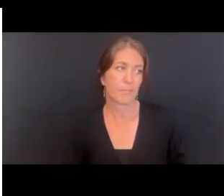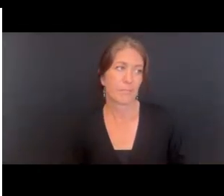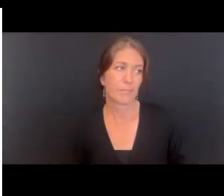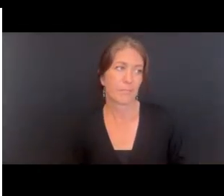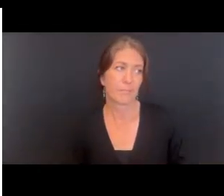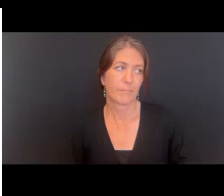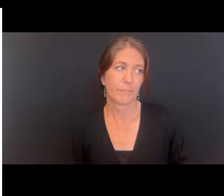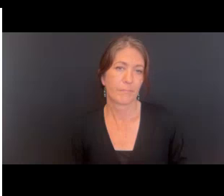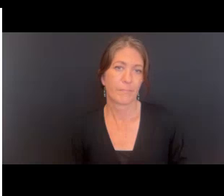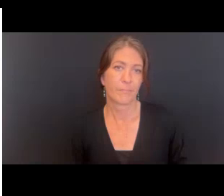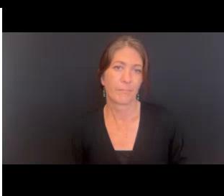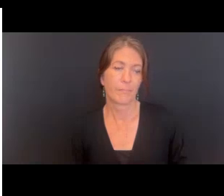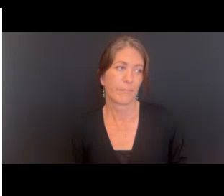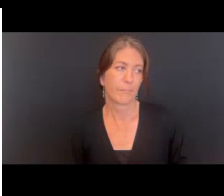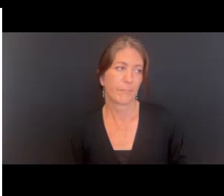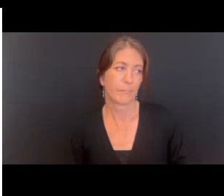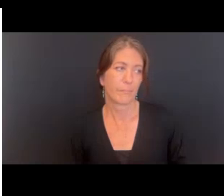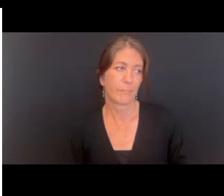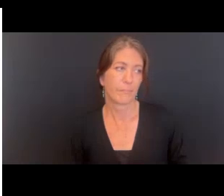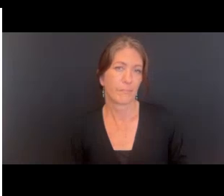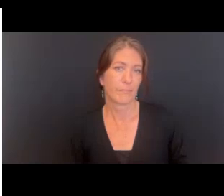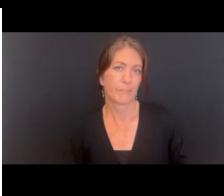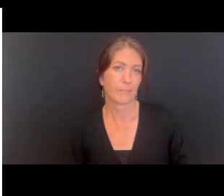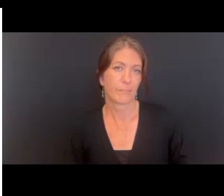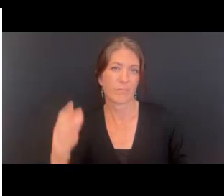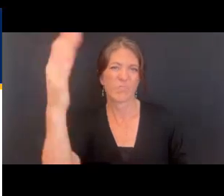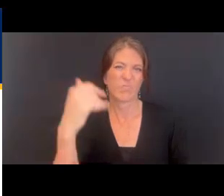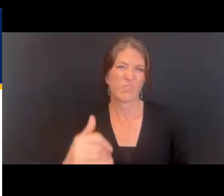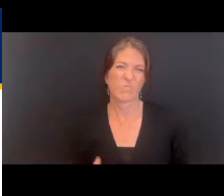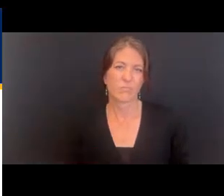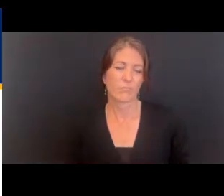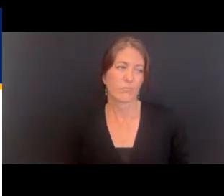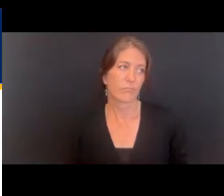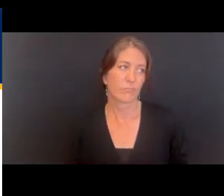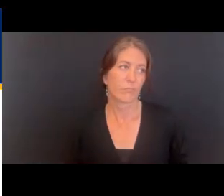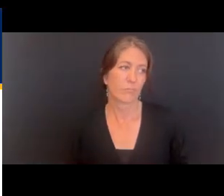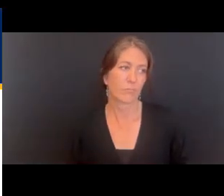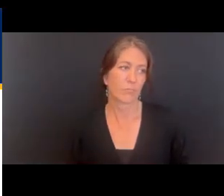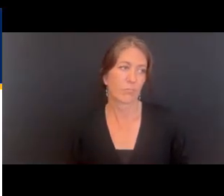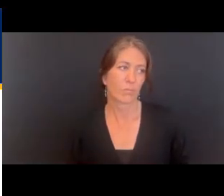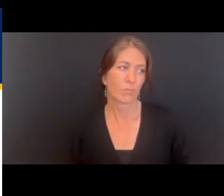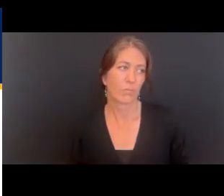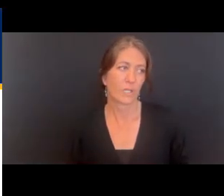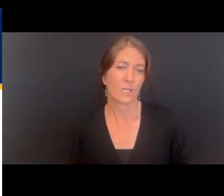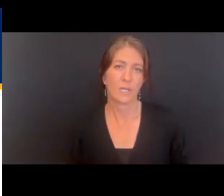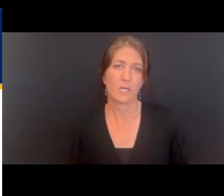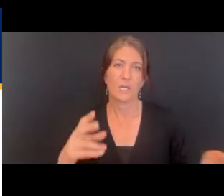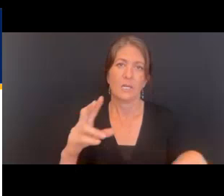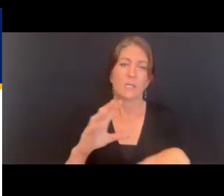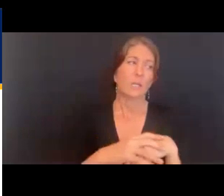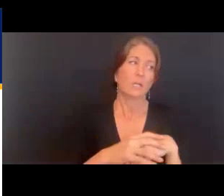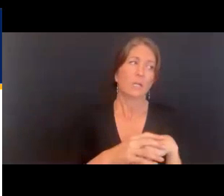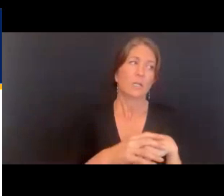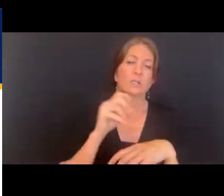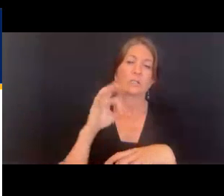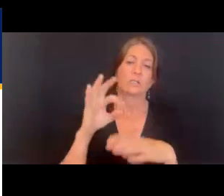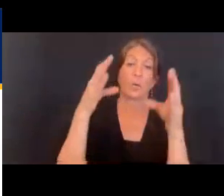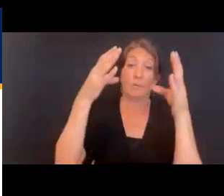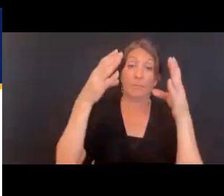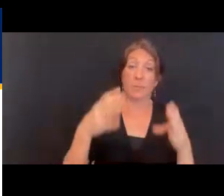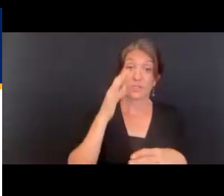All right. So, and actually we can go to the next slide. At a high level, a participant applies for